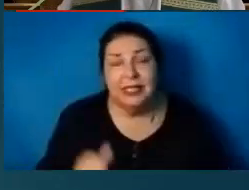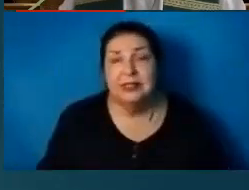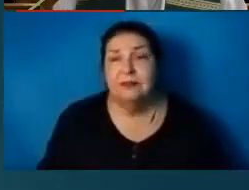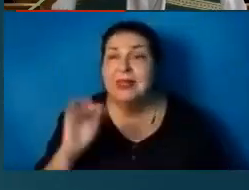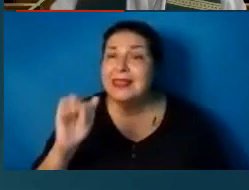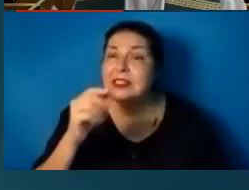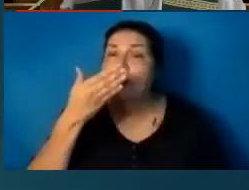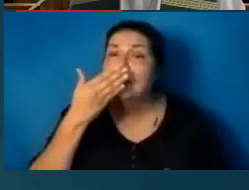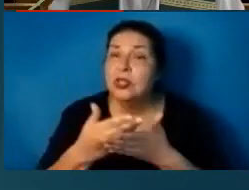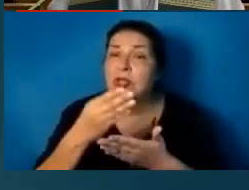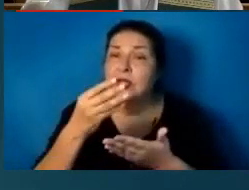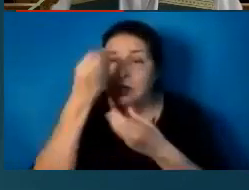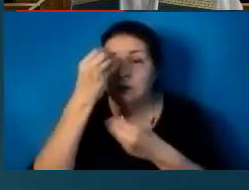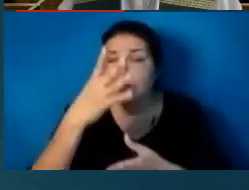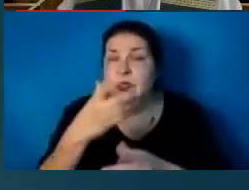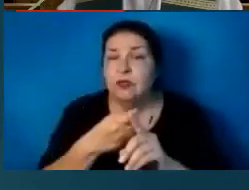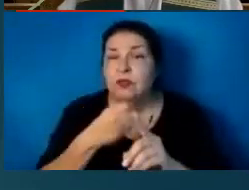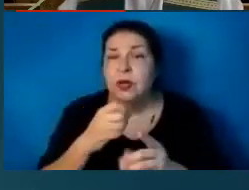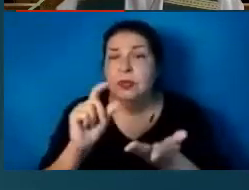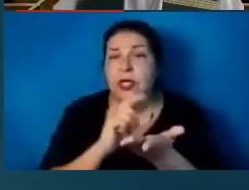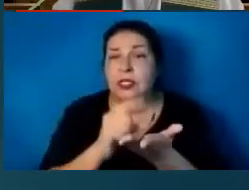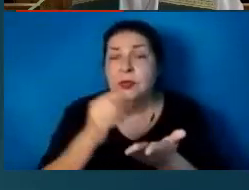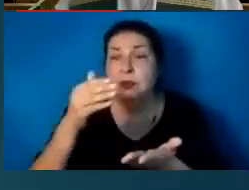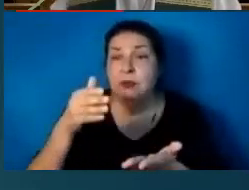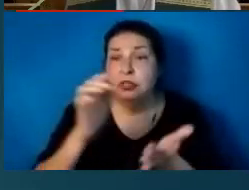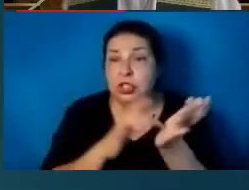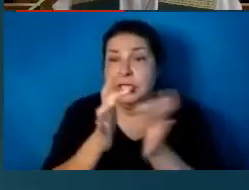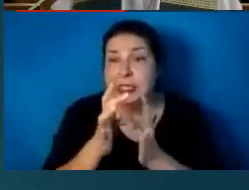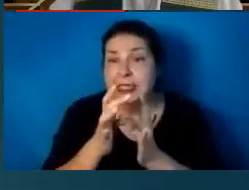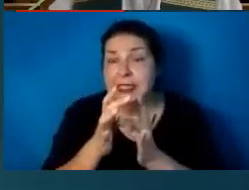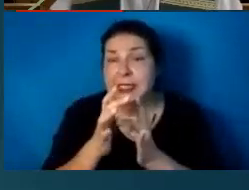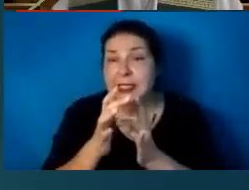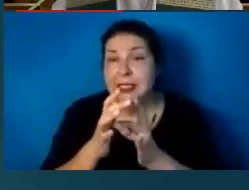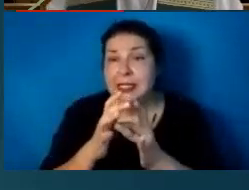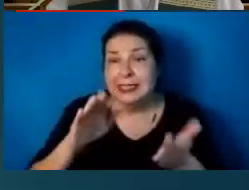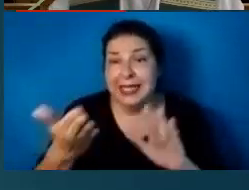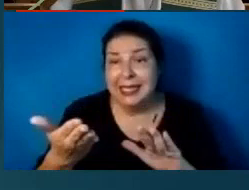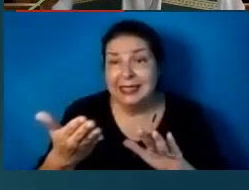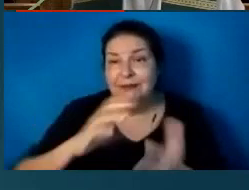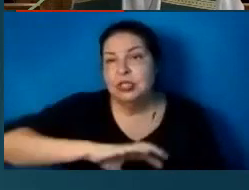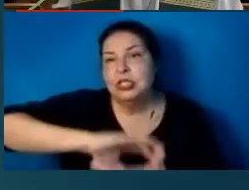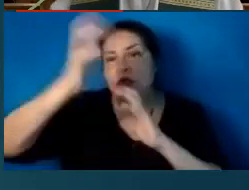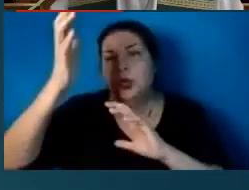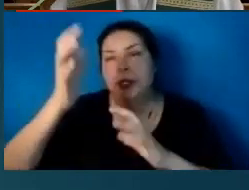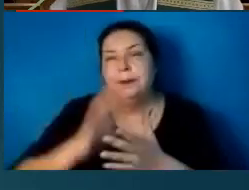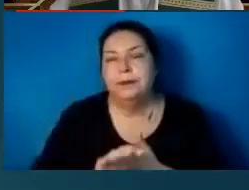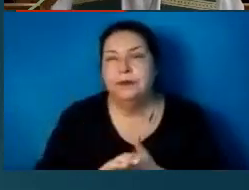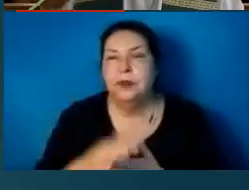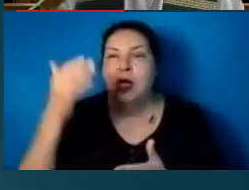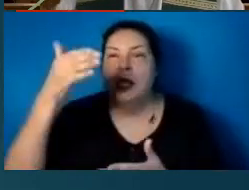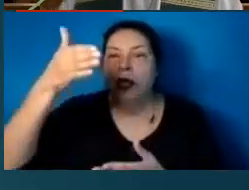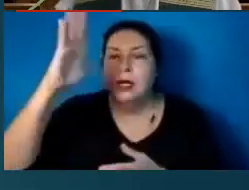gospel. Jesus has destroyed death. God has swallowed up the covering which rests on all